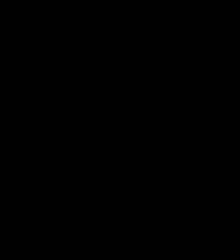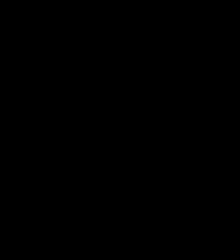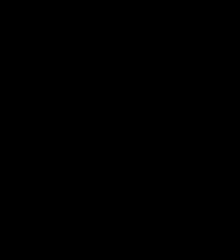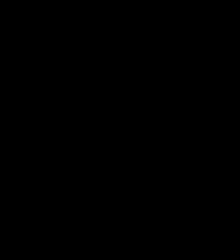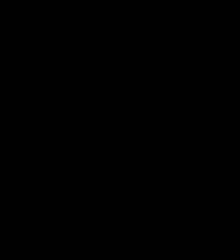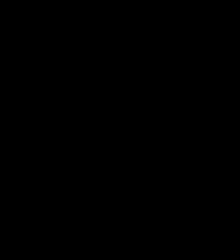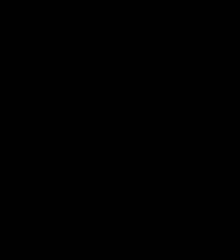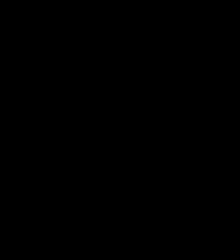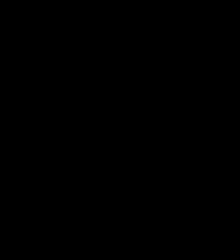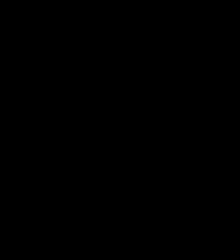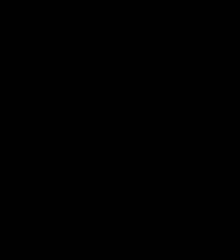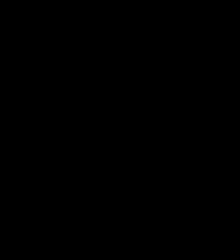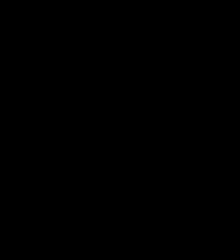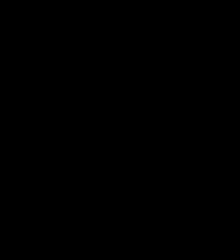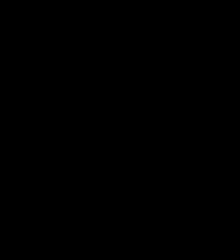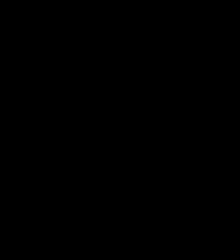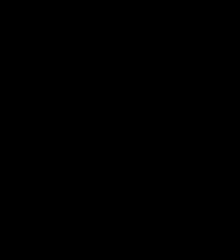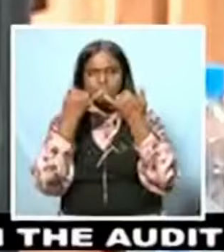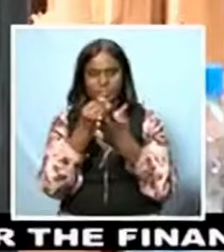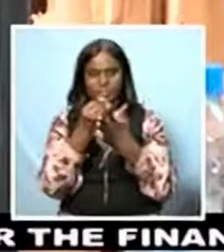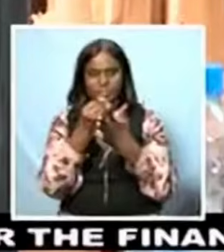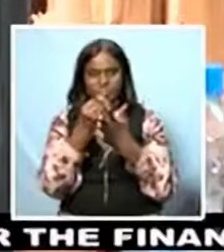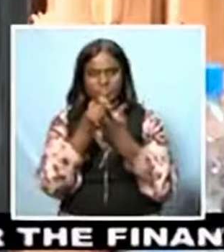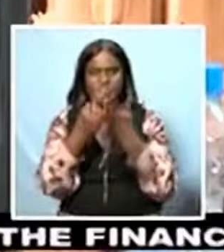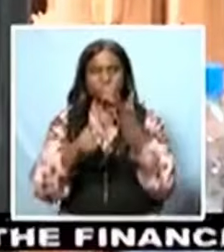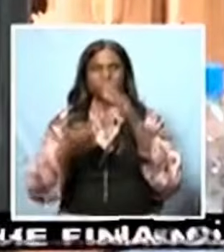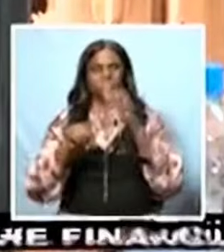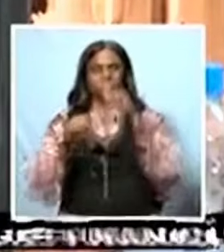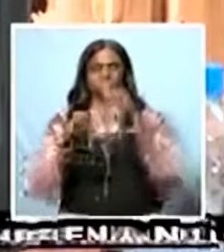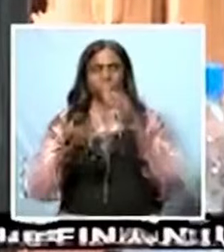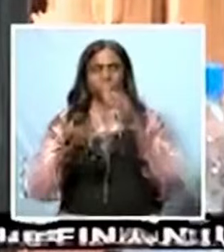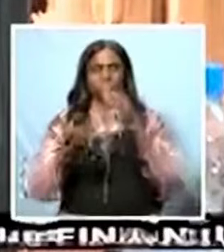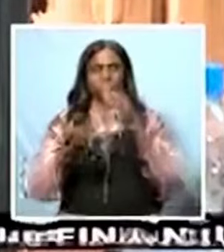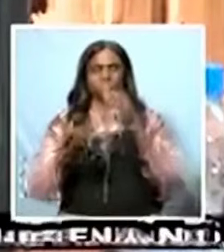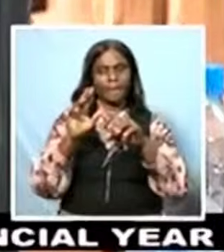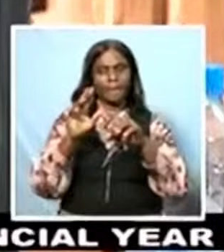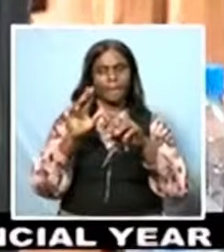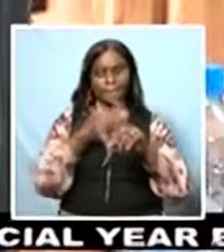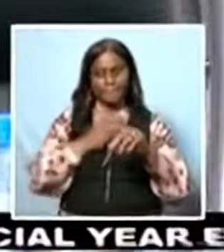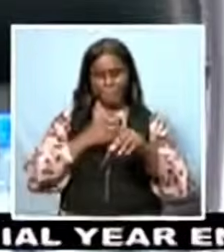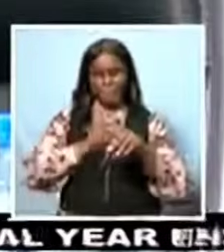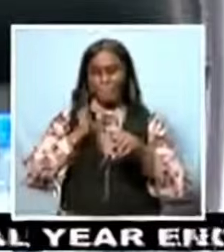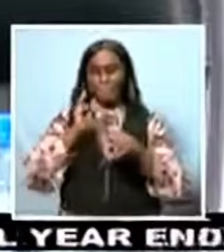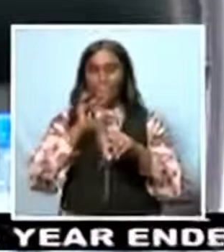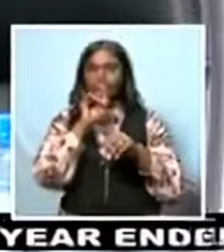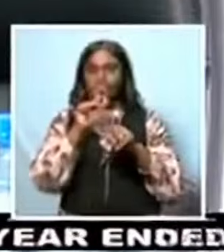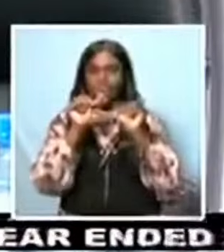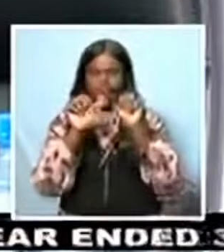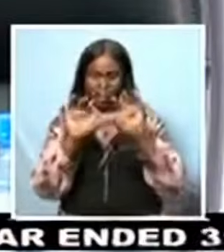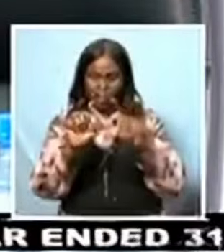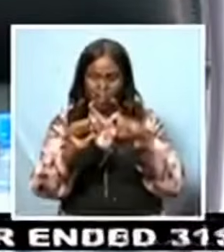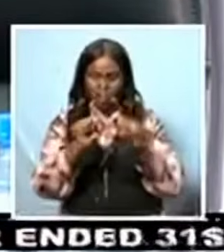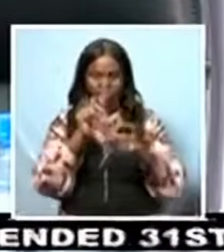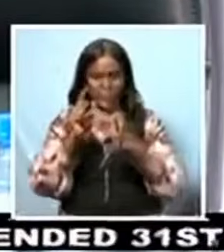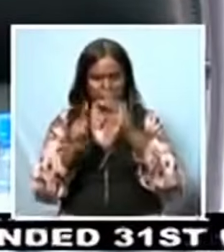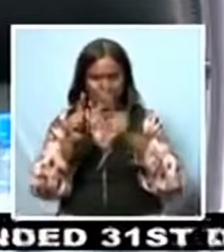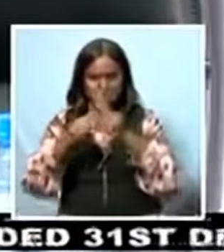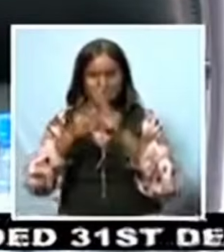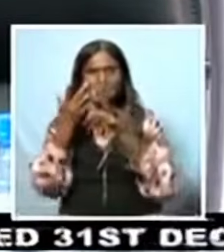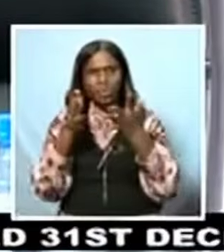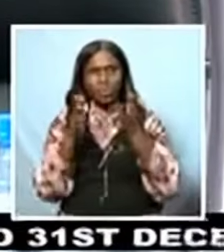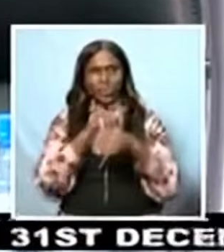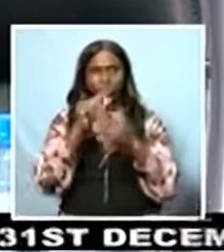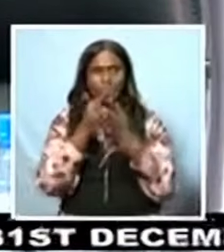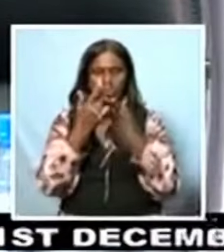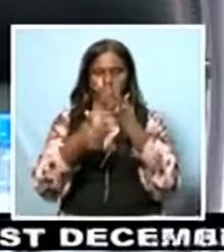some of the revenue that are reliable? Chair, I'm confirming that the process has started. All